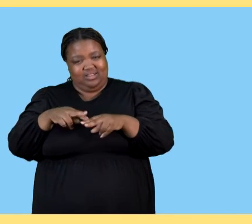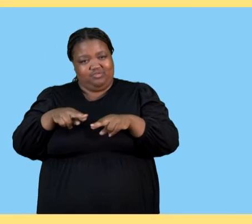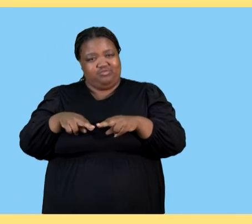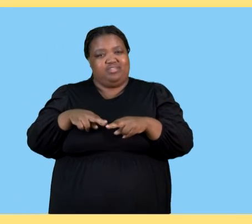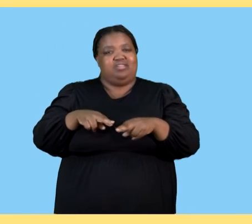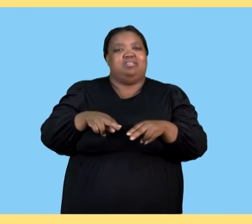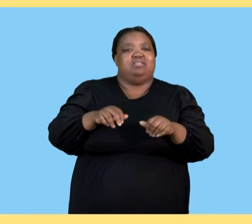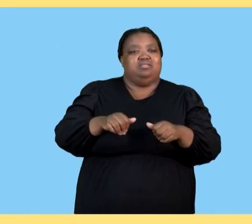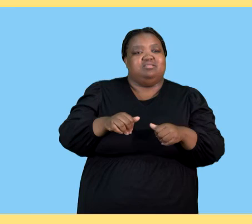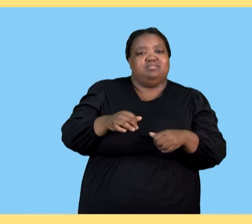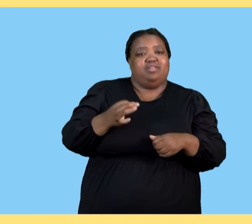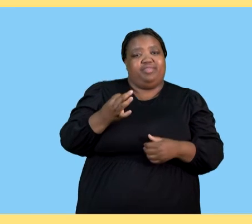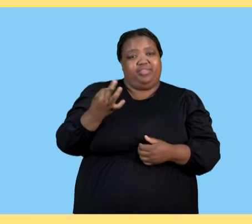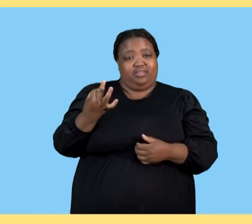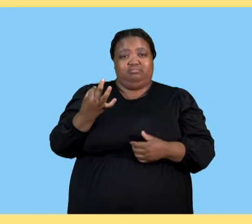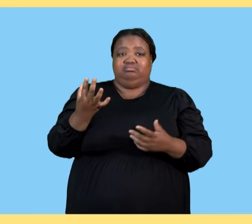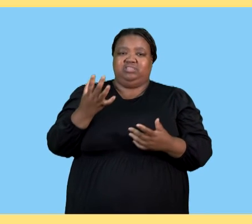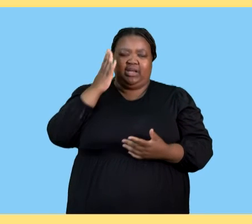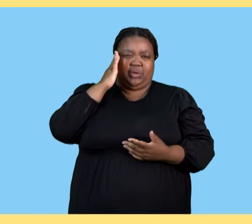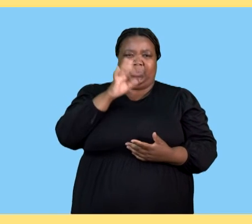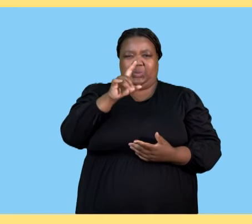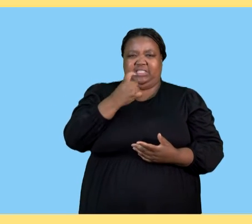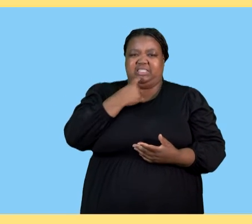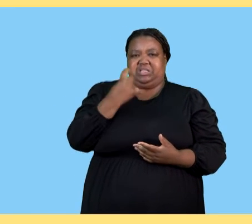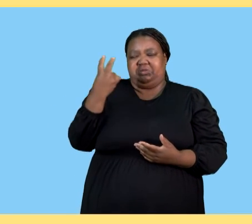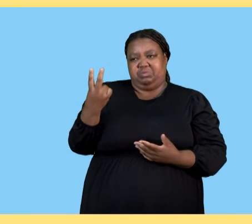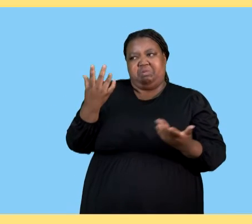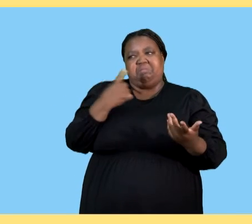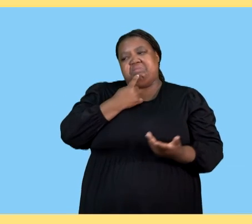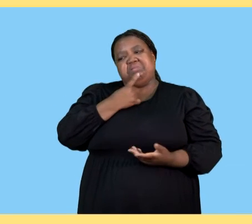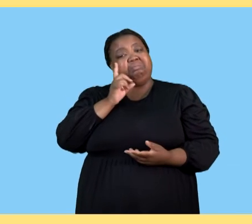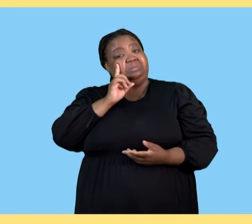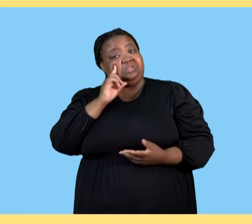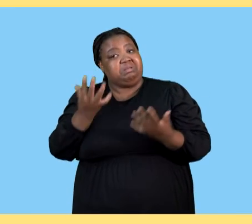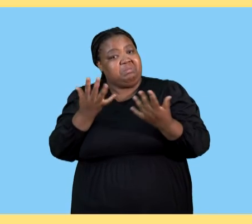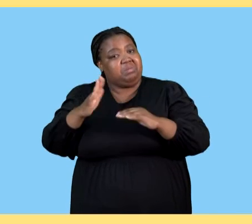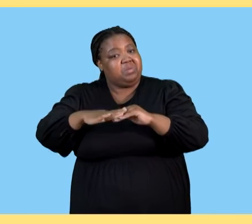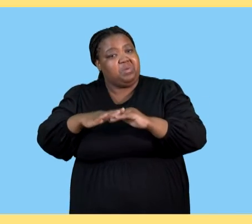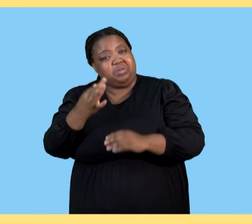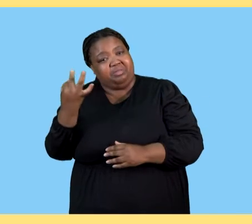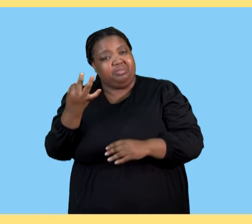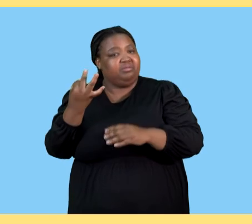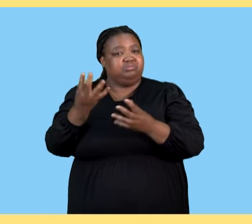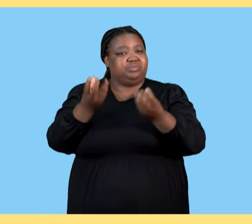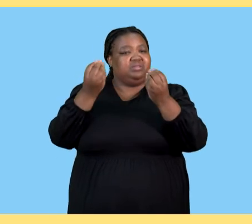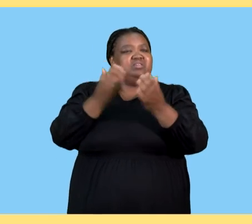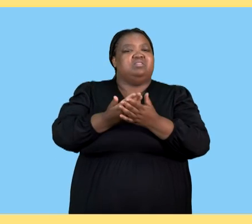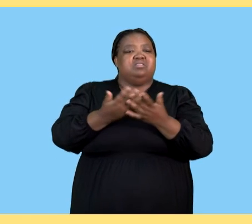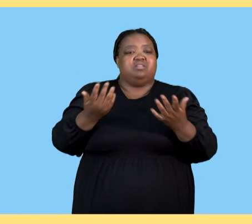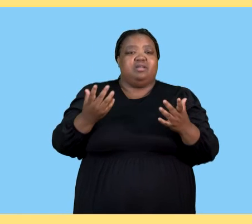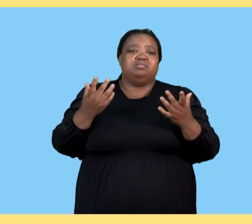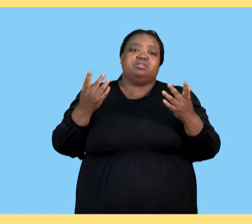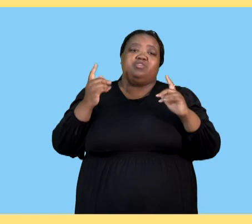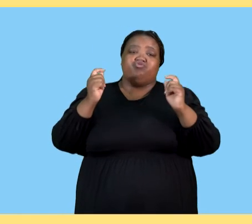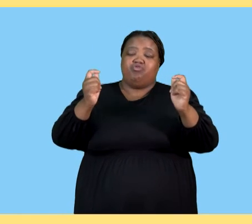bending machine, we will need the third one. I know the question only wants two. Let's see if we can get a third one. The third